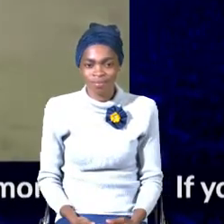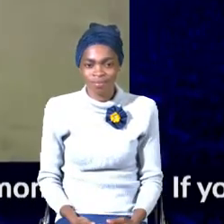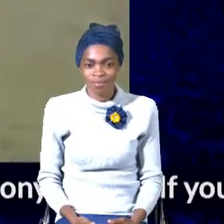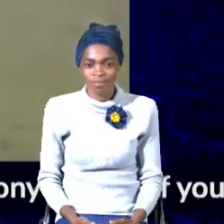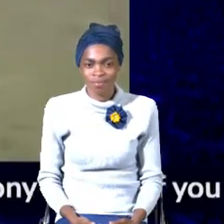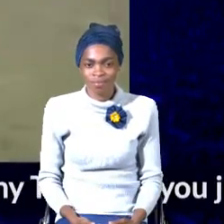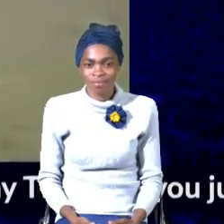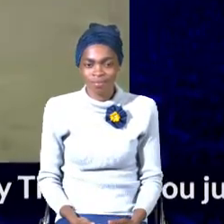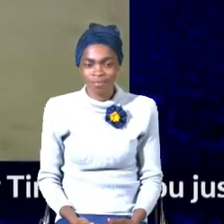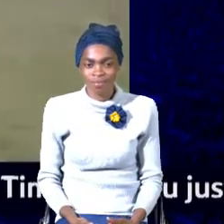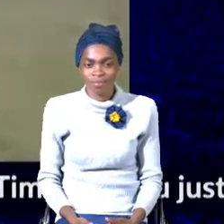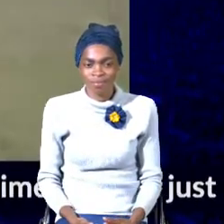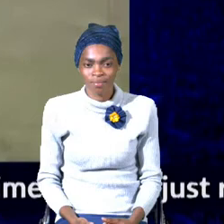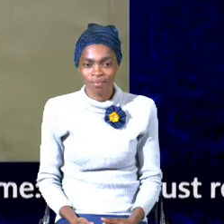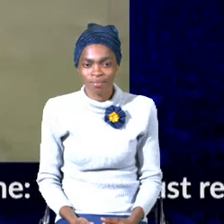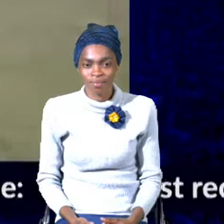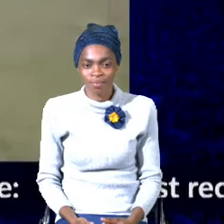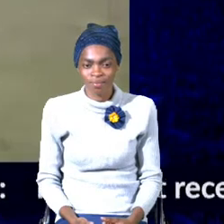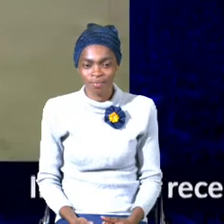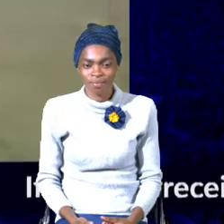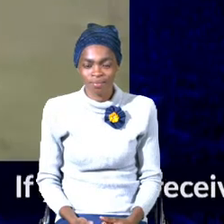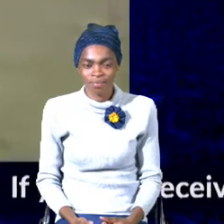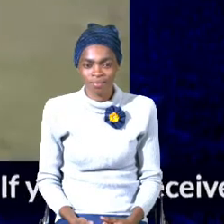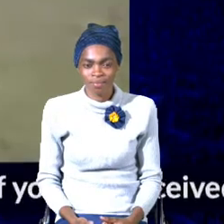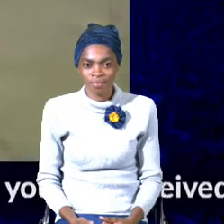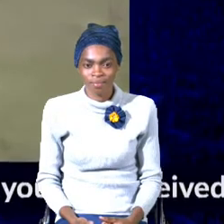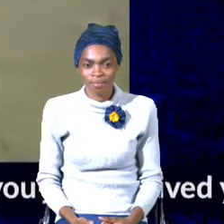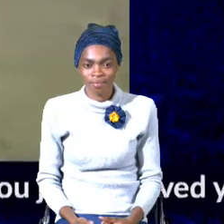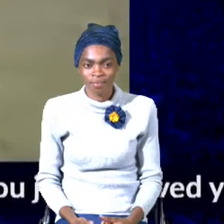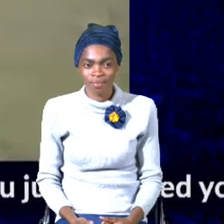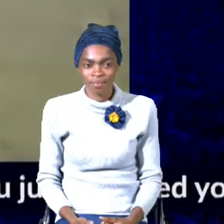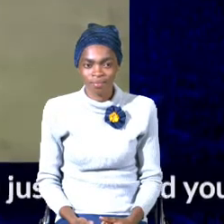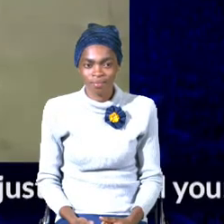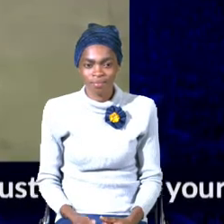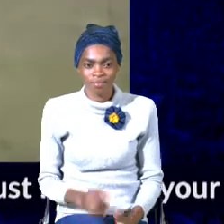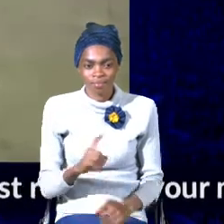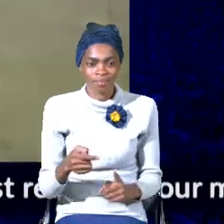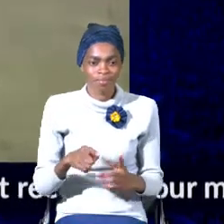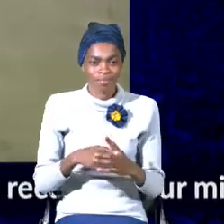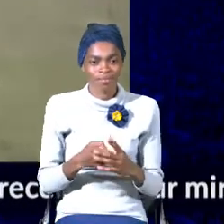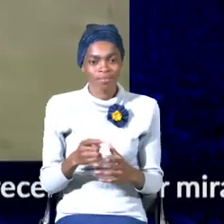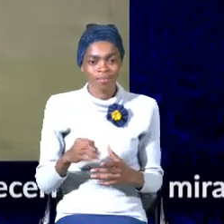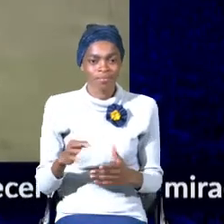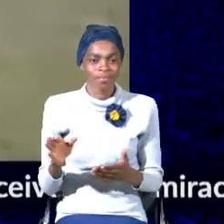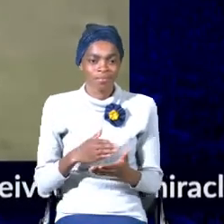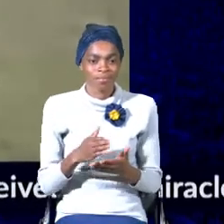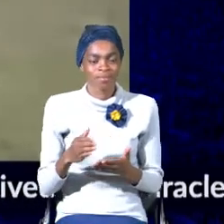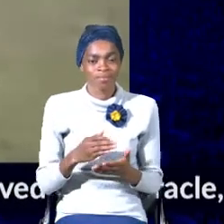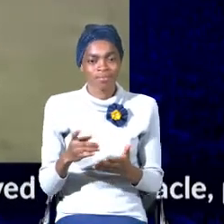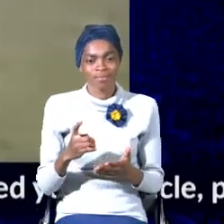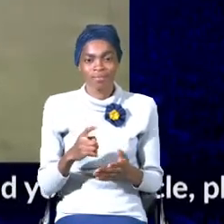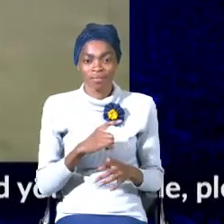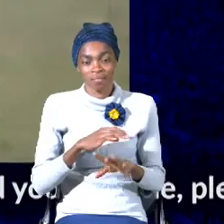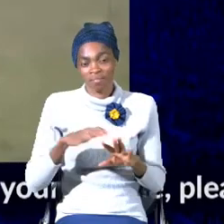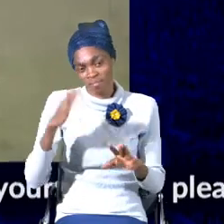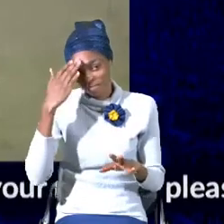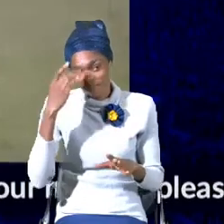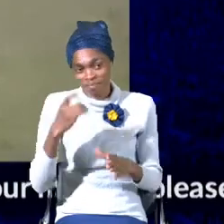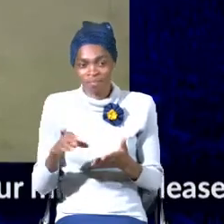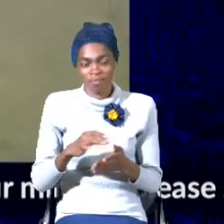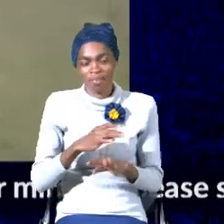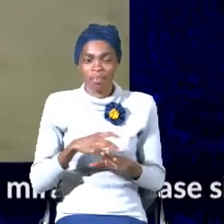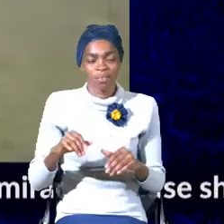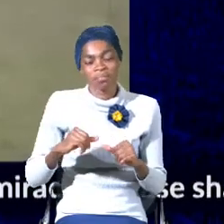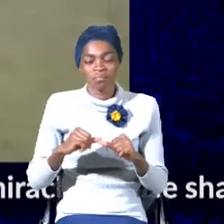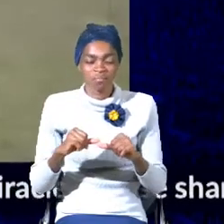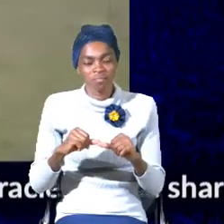it's the anointing of God. And so when it started, he was singing the song. I did not know the song, but I was just following through. And then I don't know what